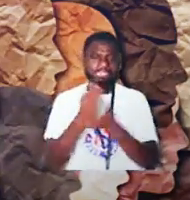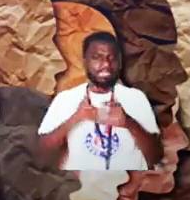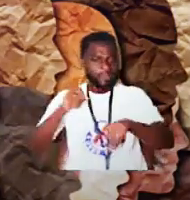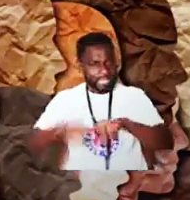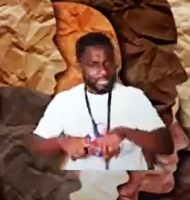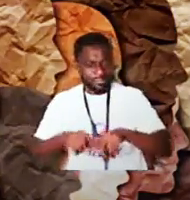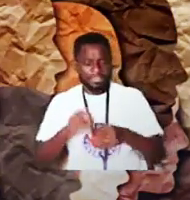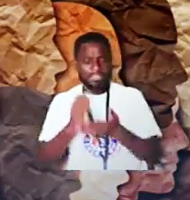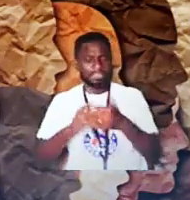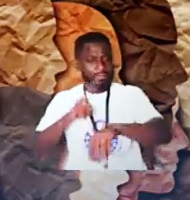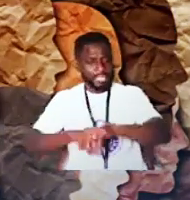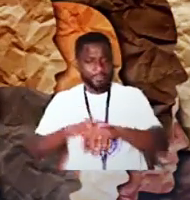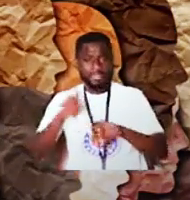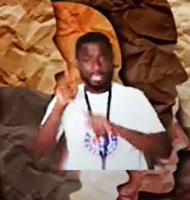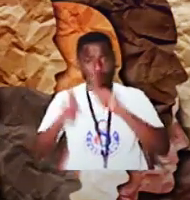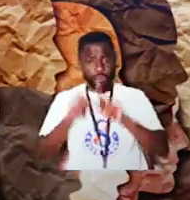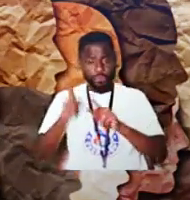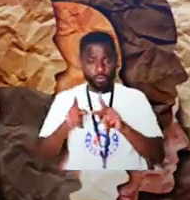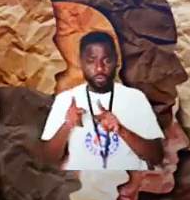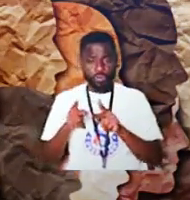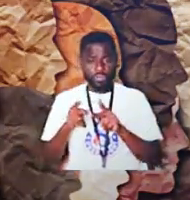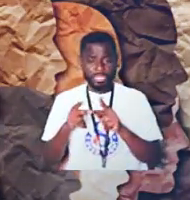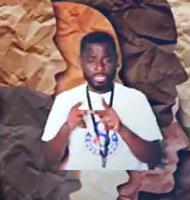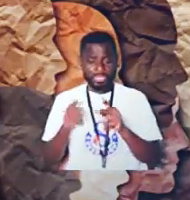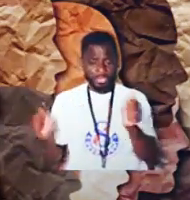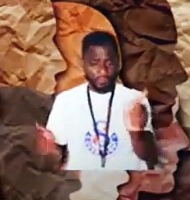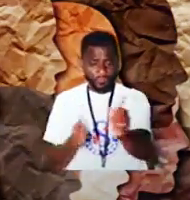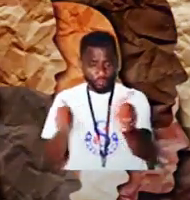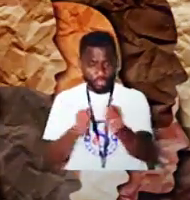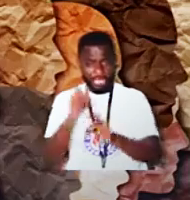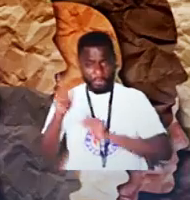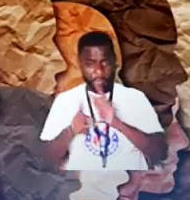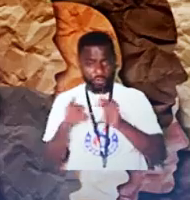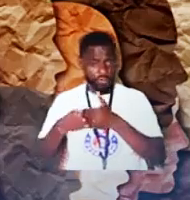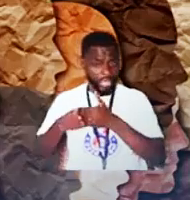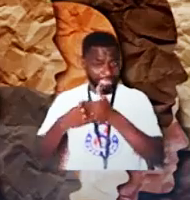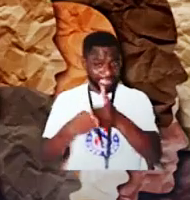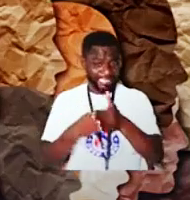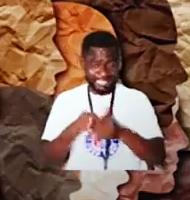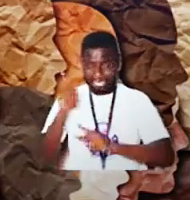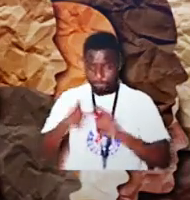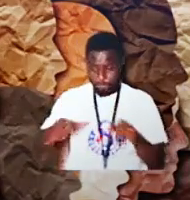Sometimes, the people who you are following you to have a part to play.